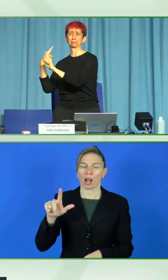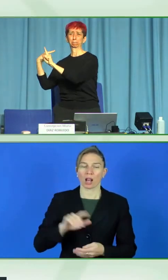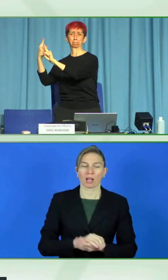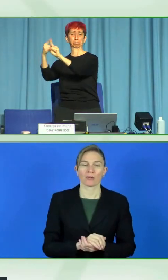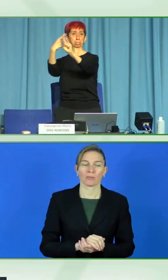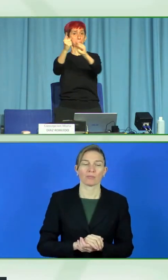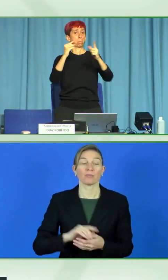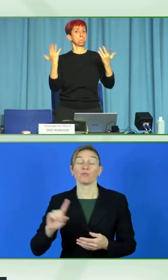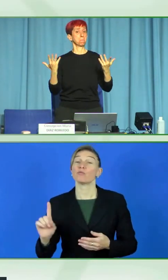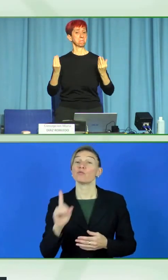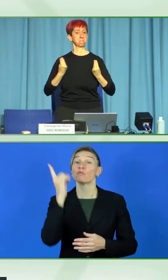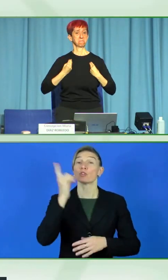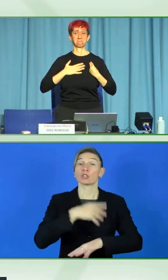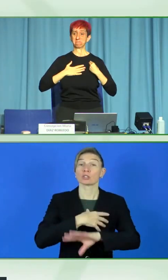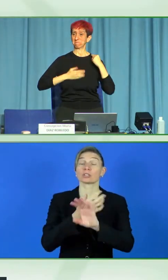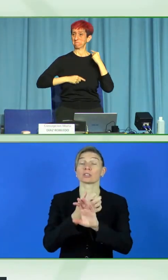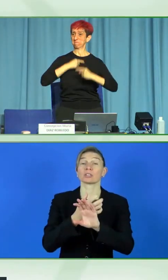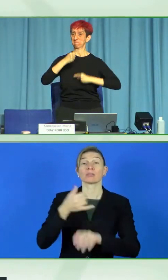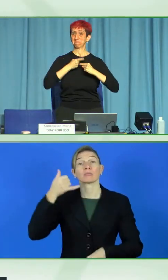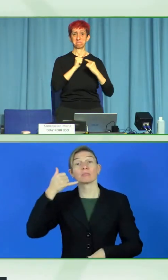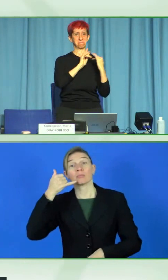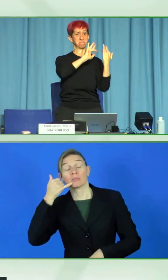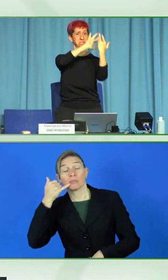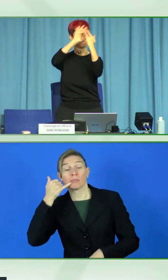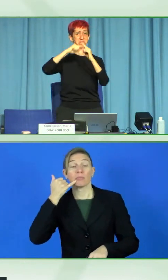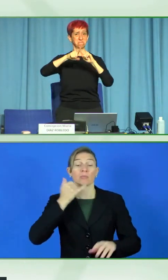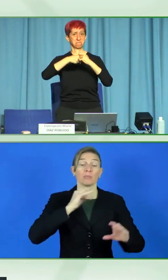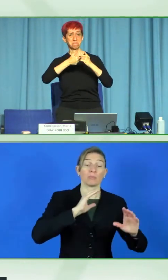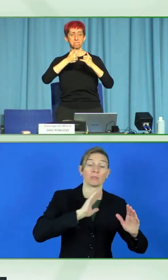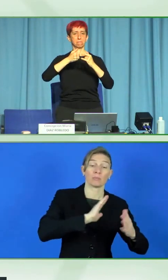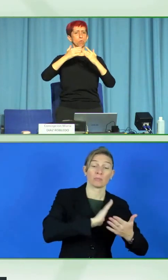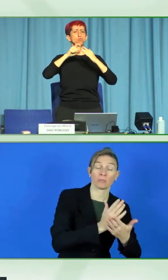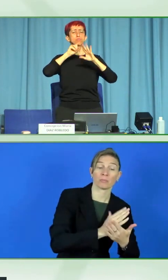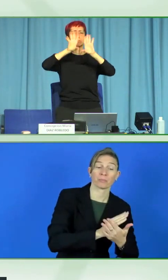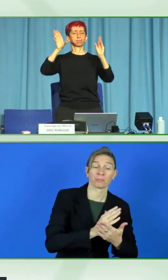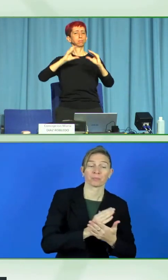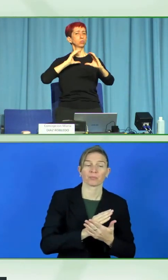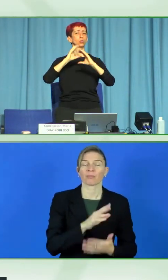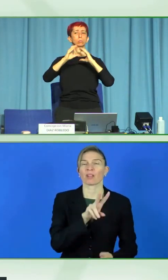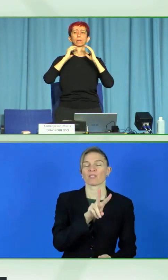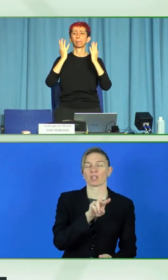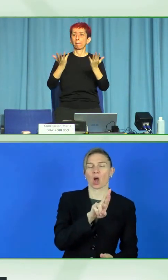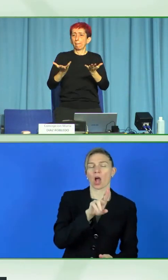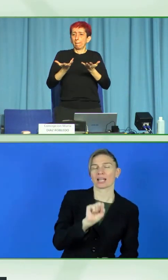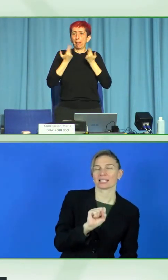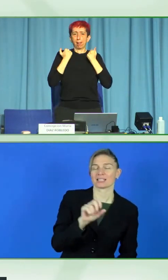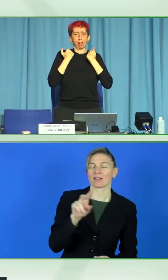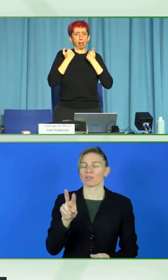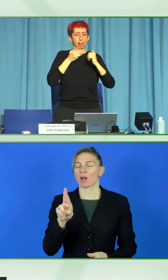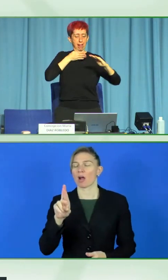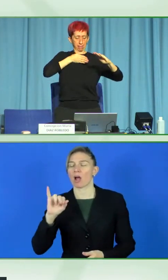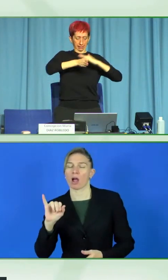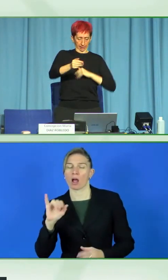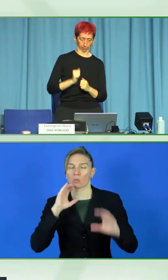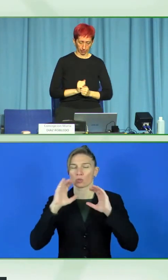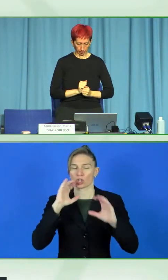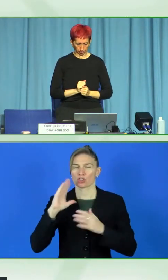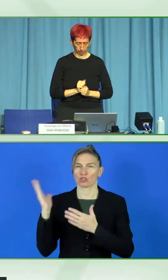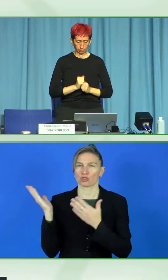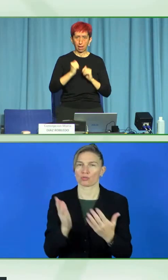VRI interpretation service that makes communication between deaf and hearing people accessible